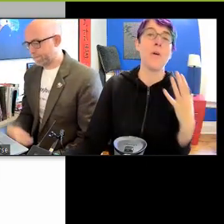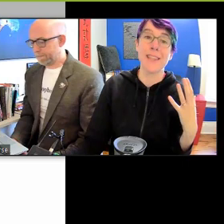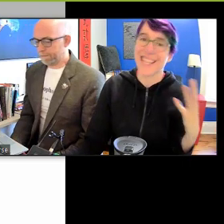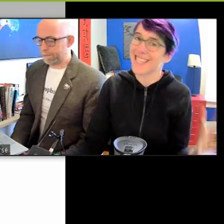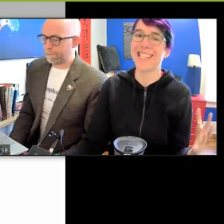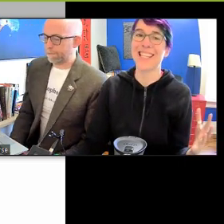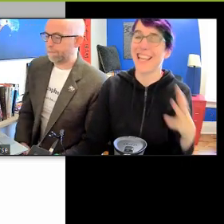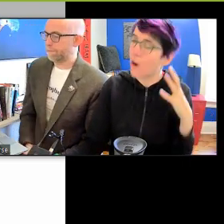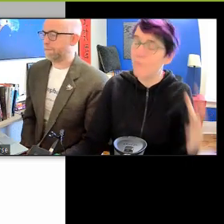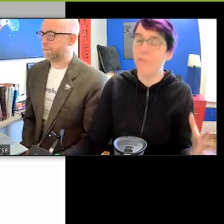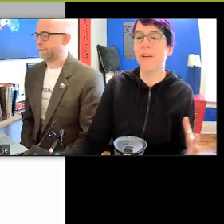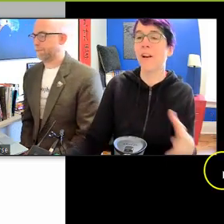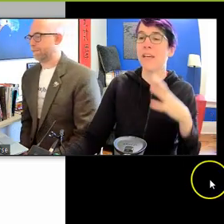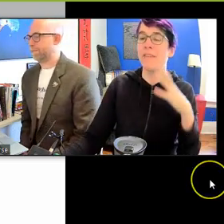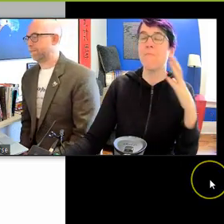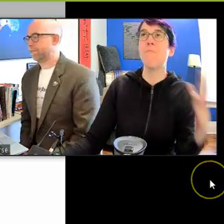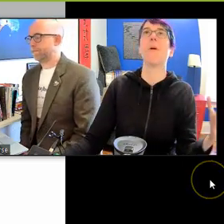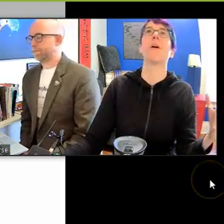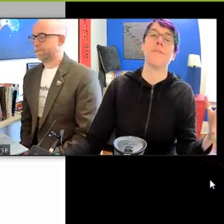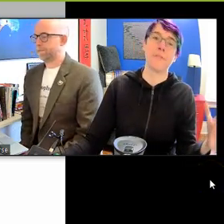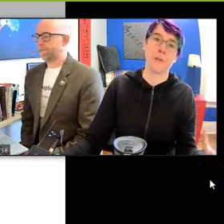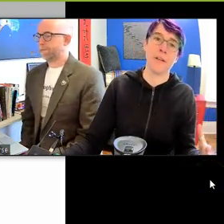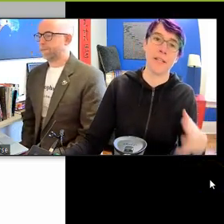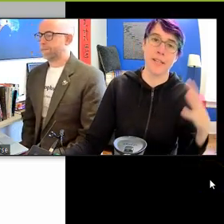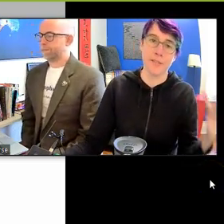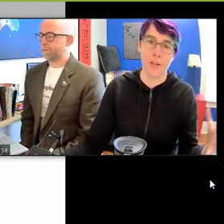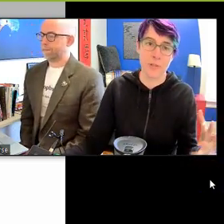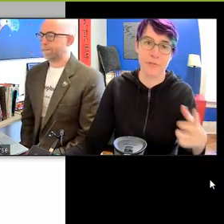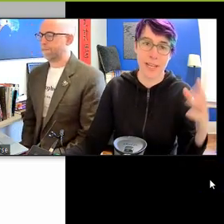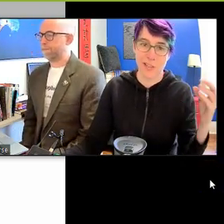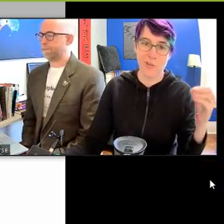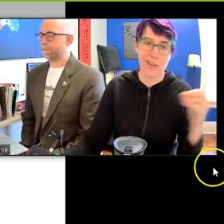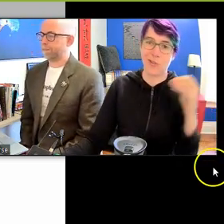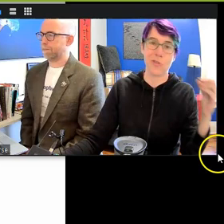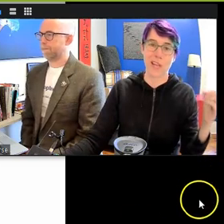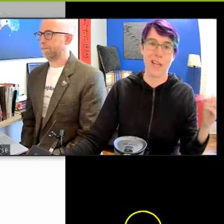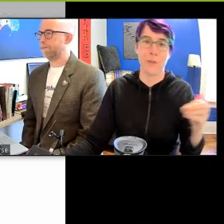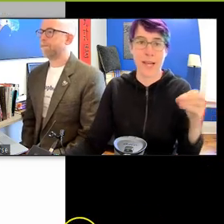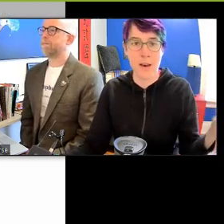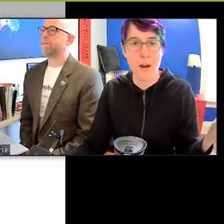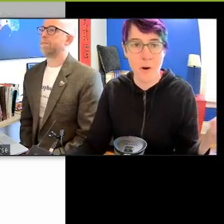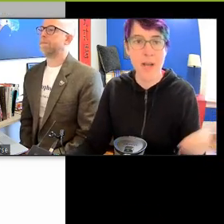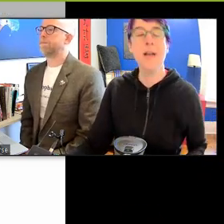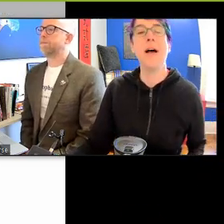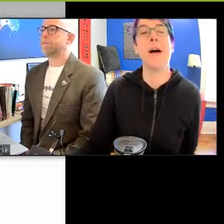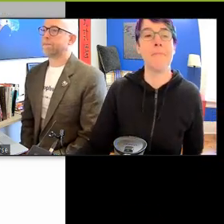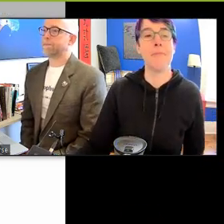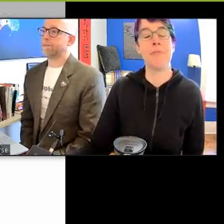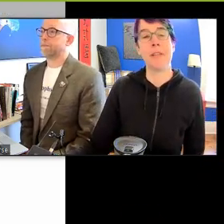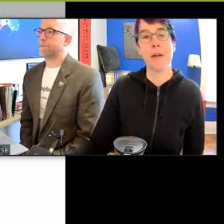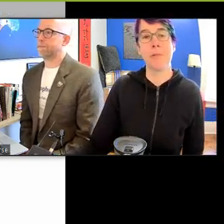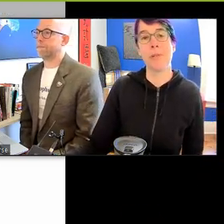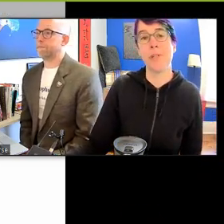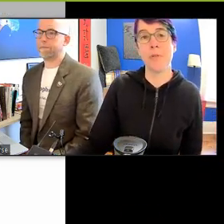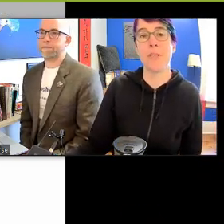So this is like, hopefully you're going to be even more comfortable in terms of like the stress associated with the unknown.